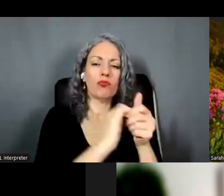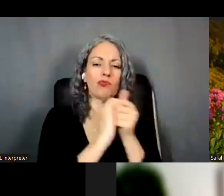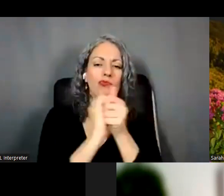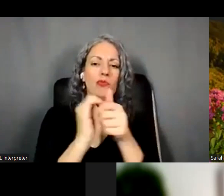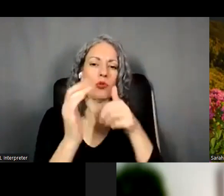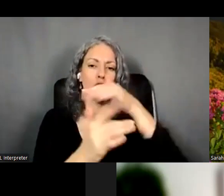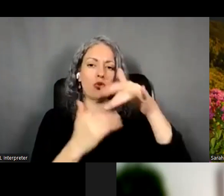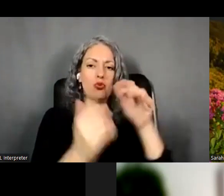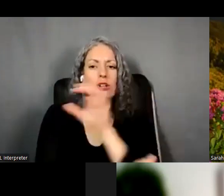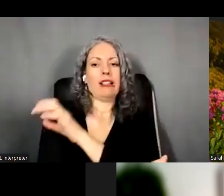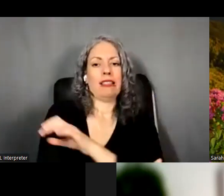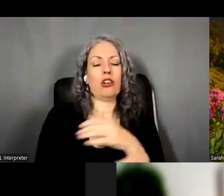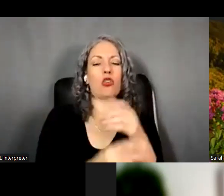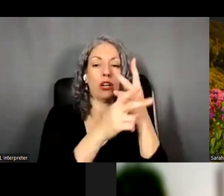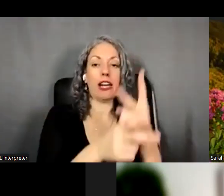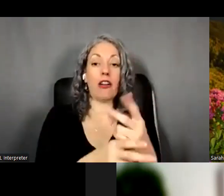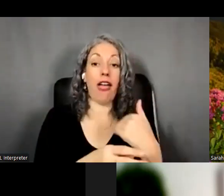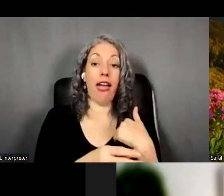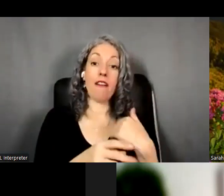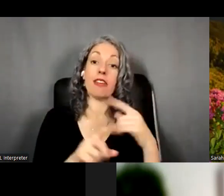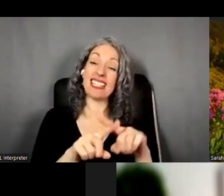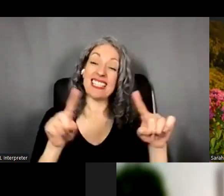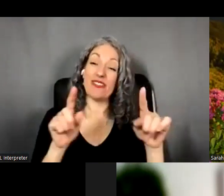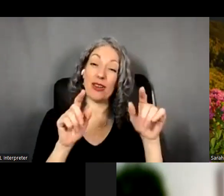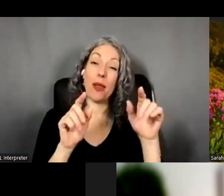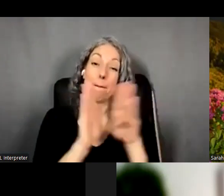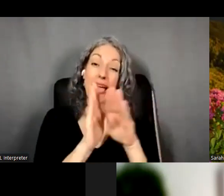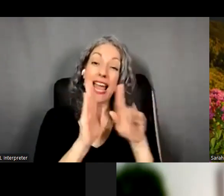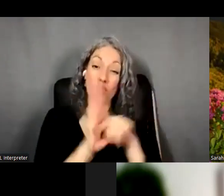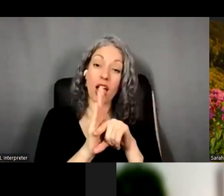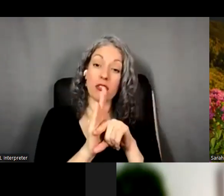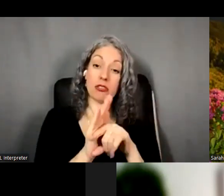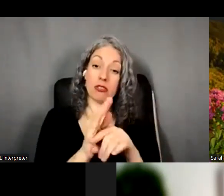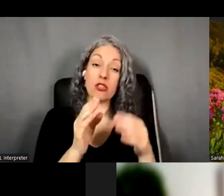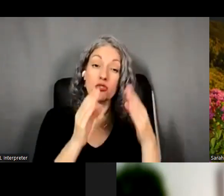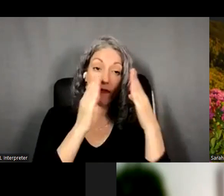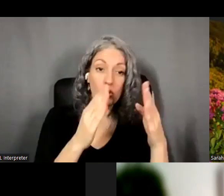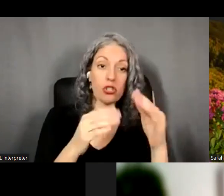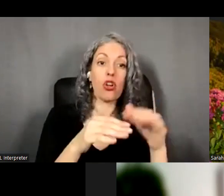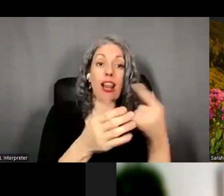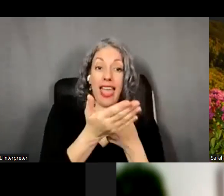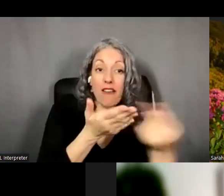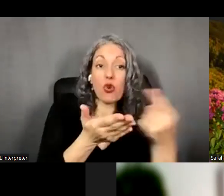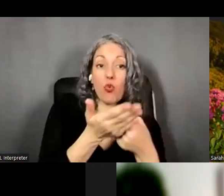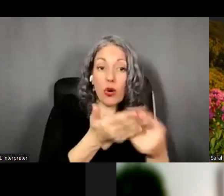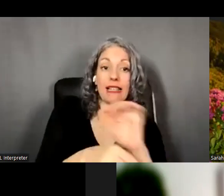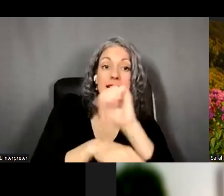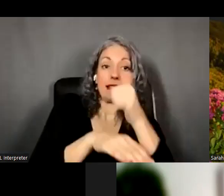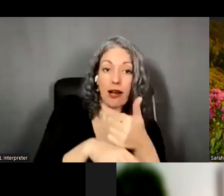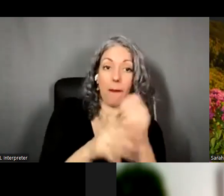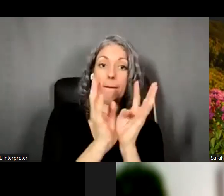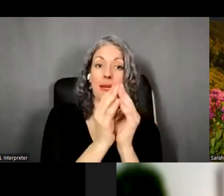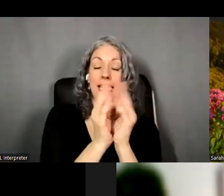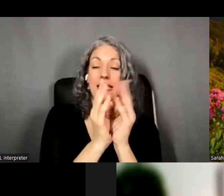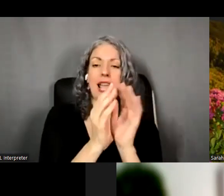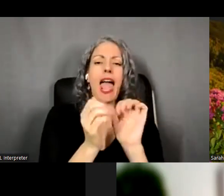care, we have different backgrounds. And so we've really prioritized meeting with each other weekly, establishing how we do our work and how we